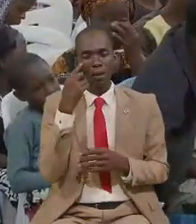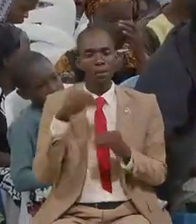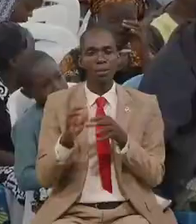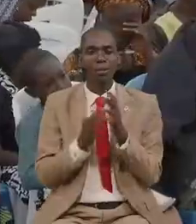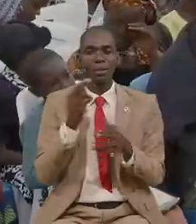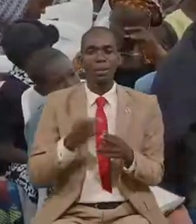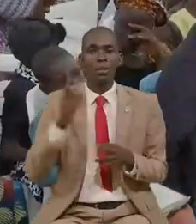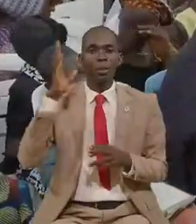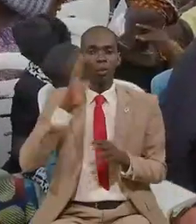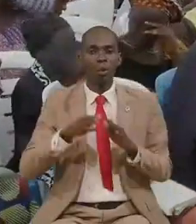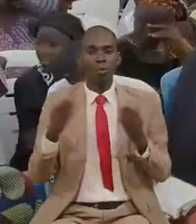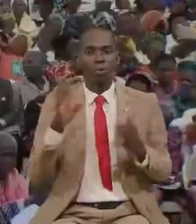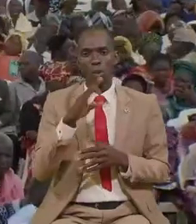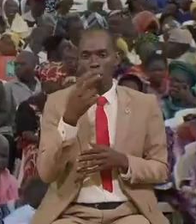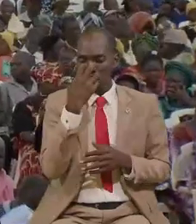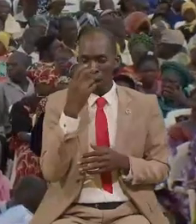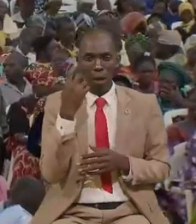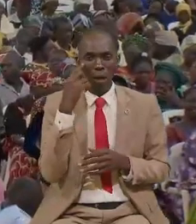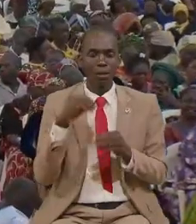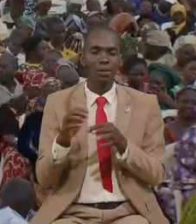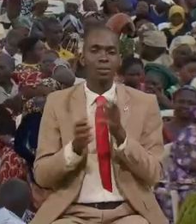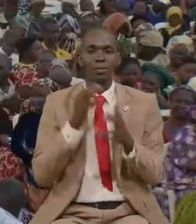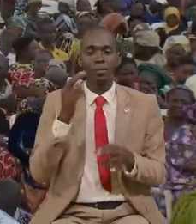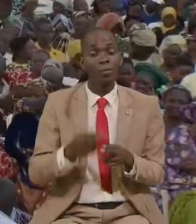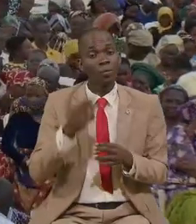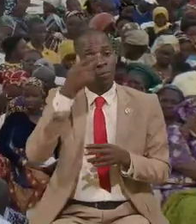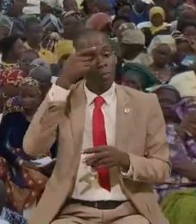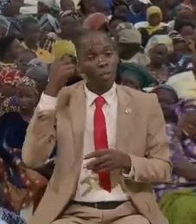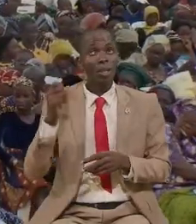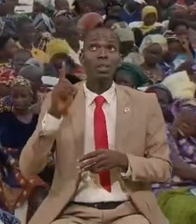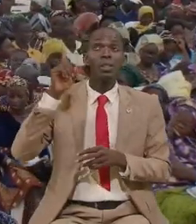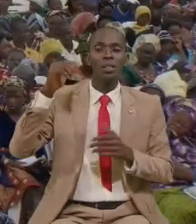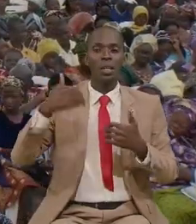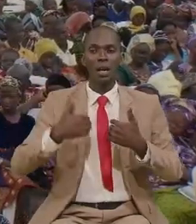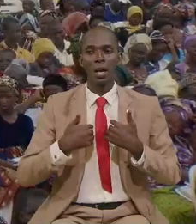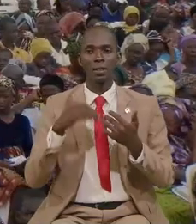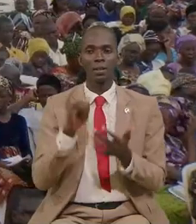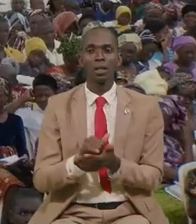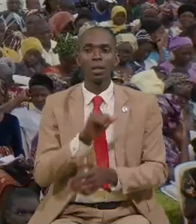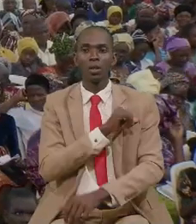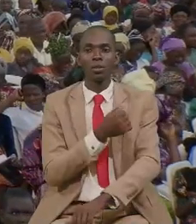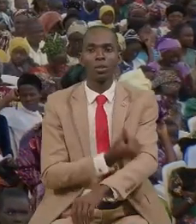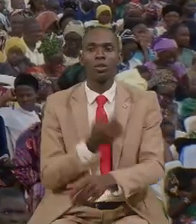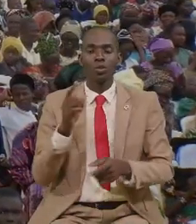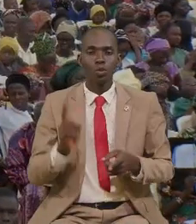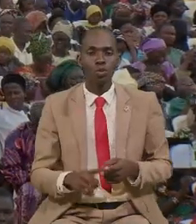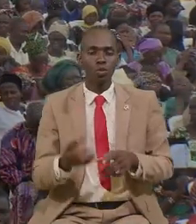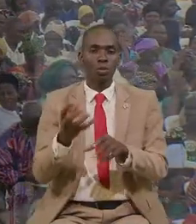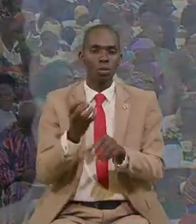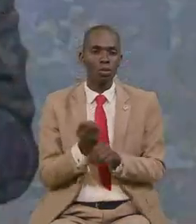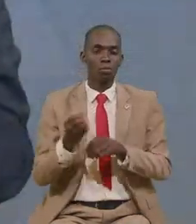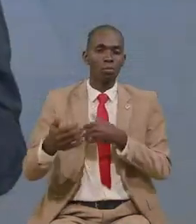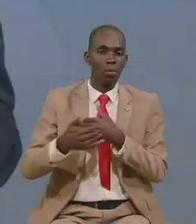they will open your blind eyes, because he has that authority to recover sight for